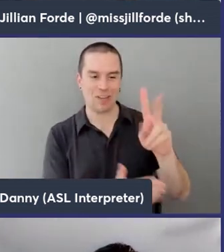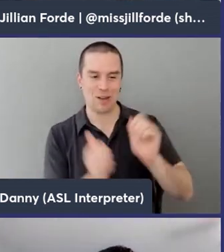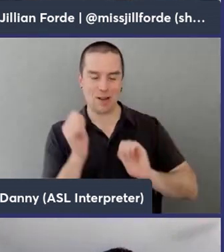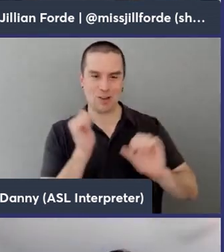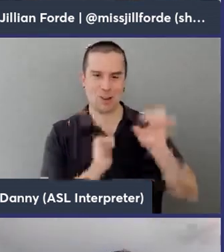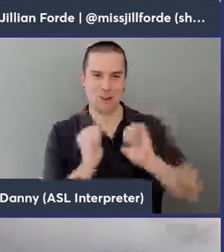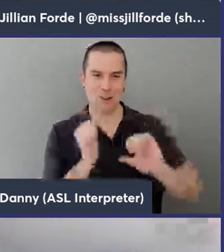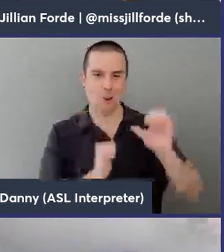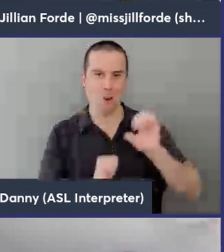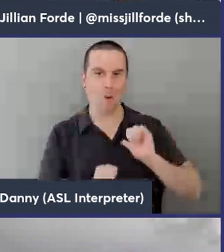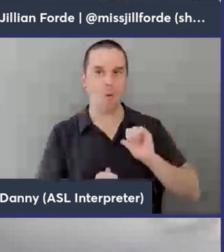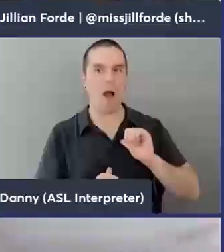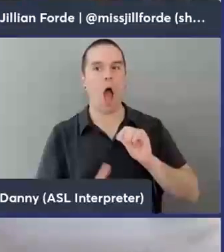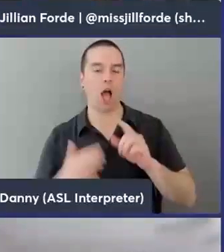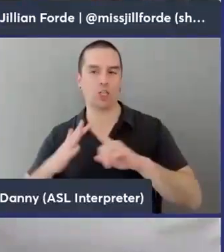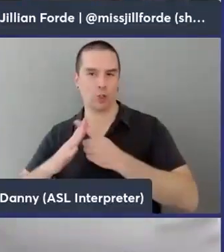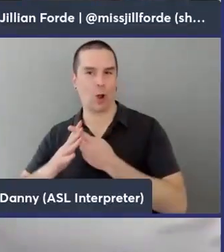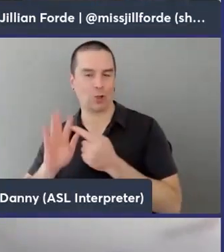out. But